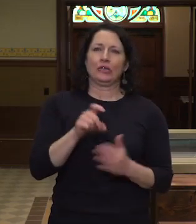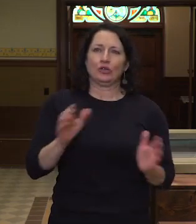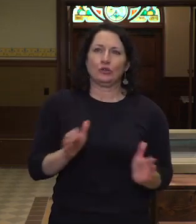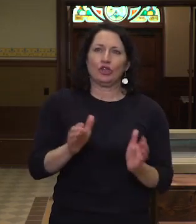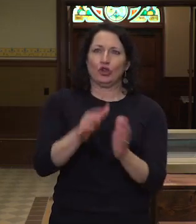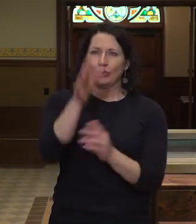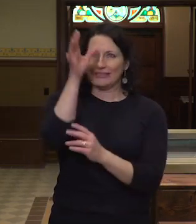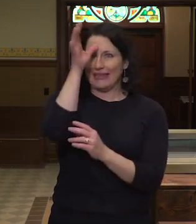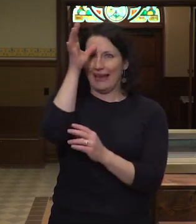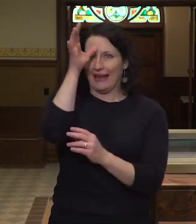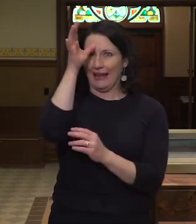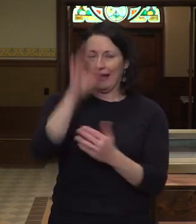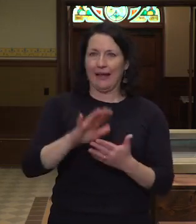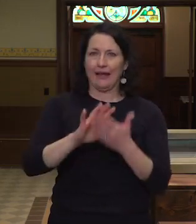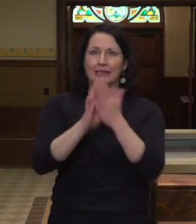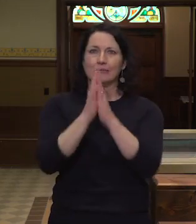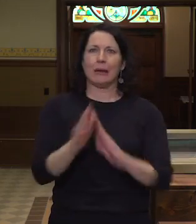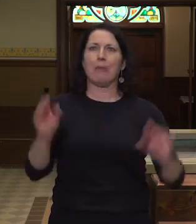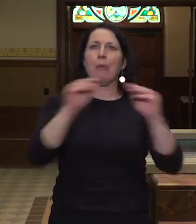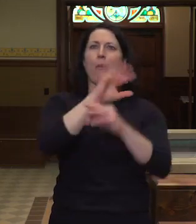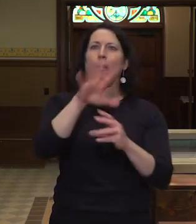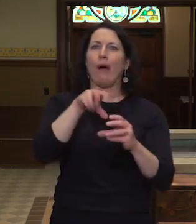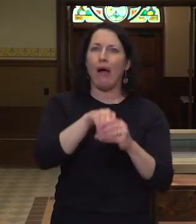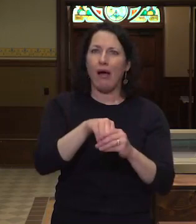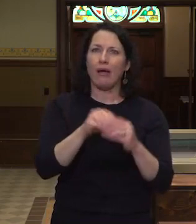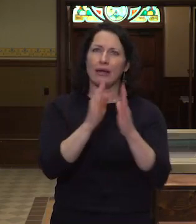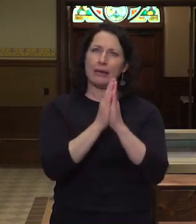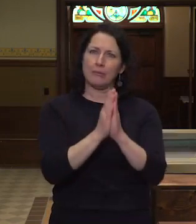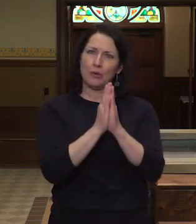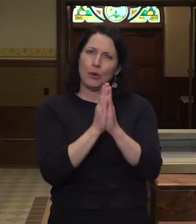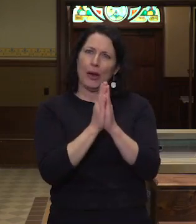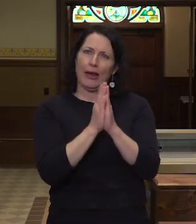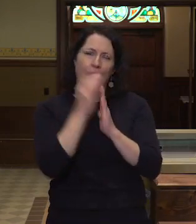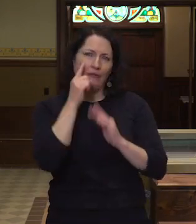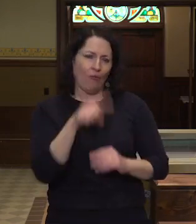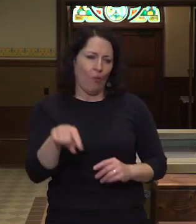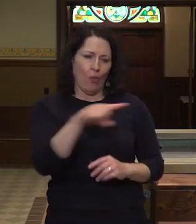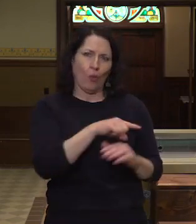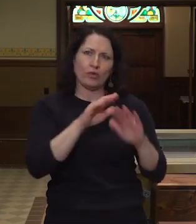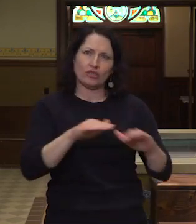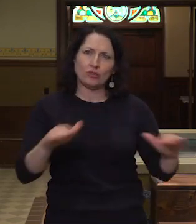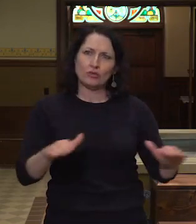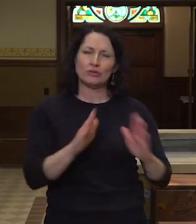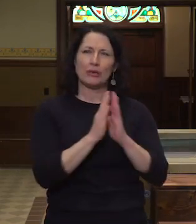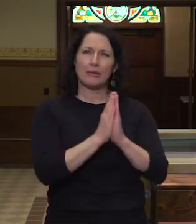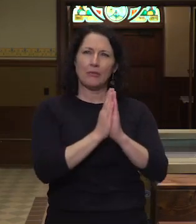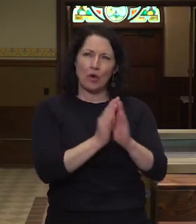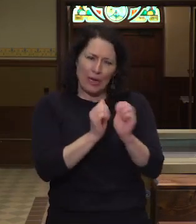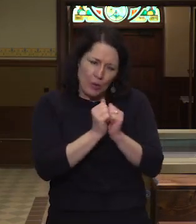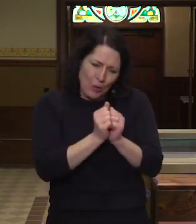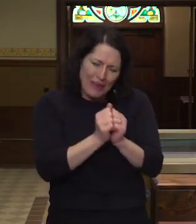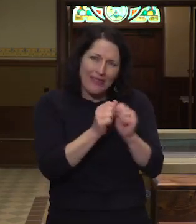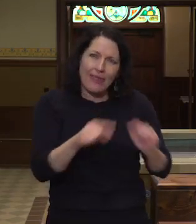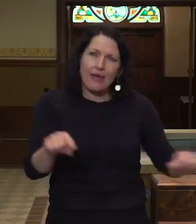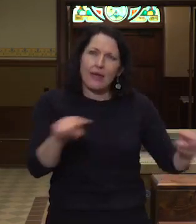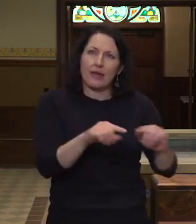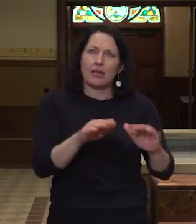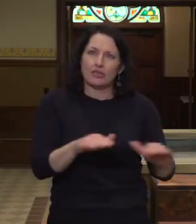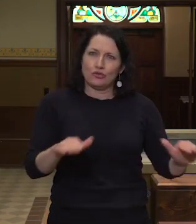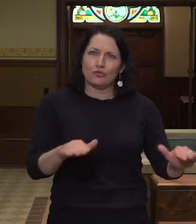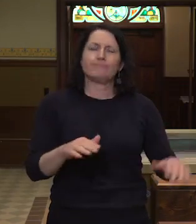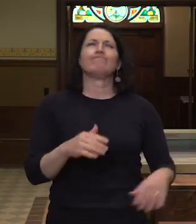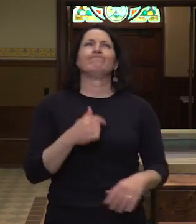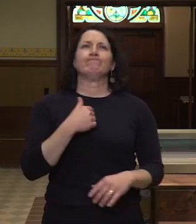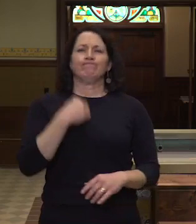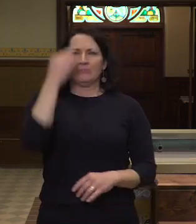take a more active role in praying for their children and praying with their children. So I was thinking about